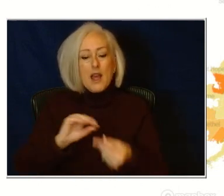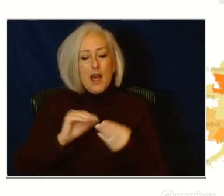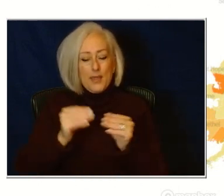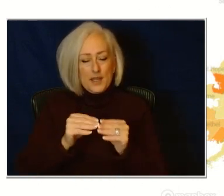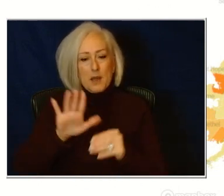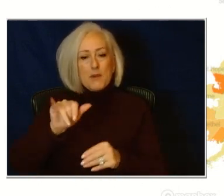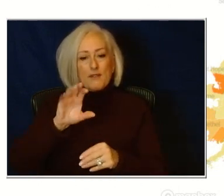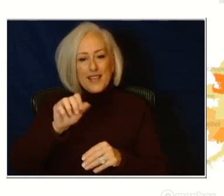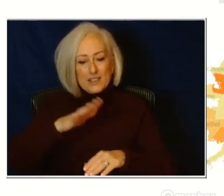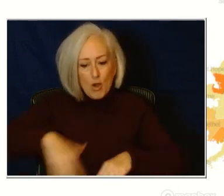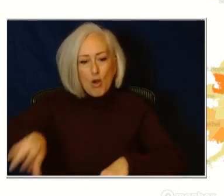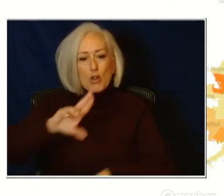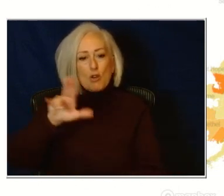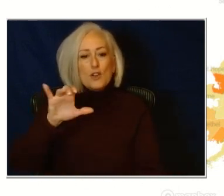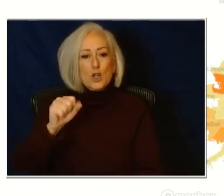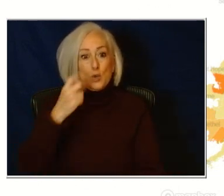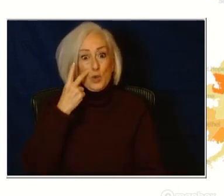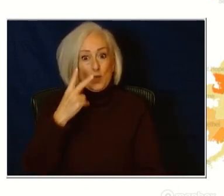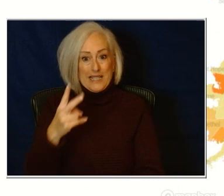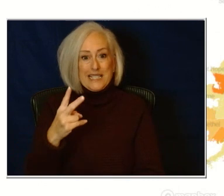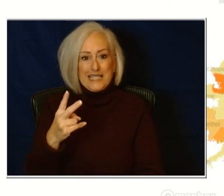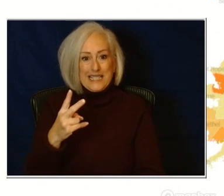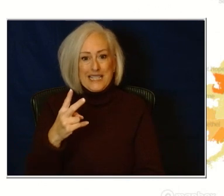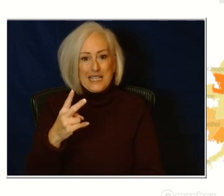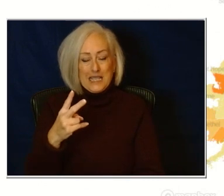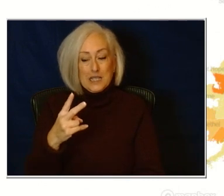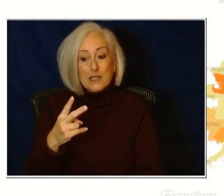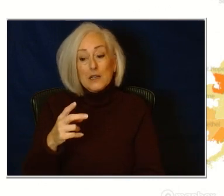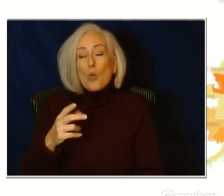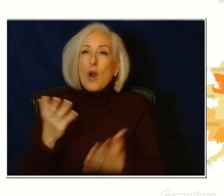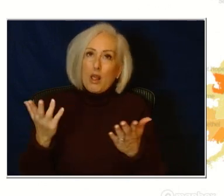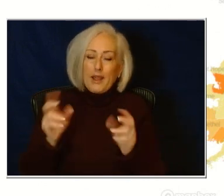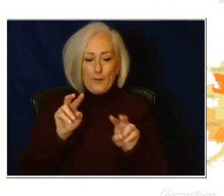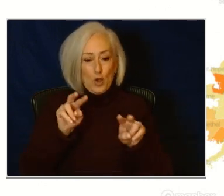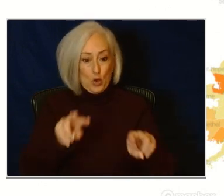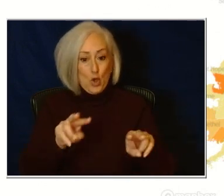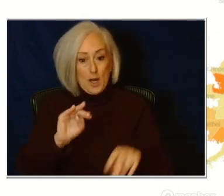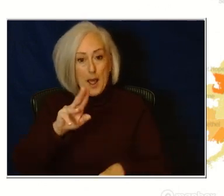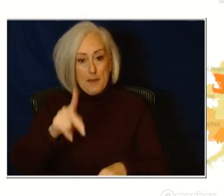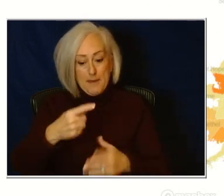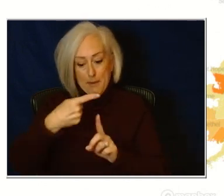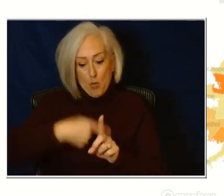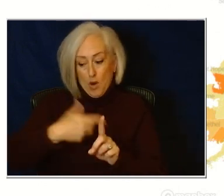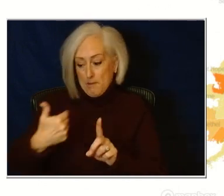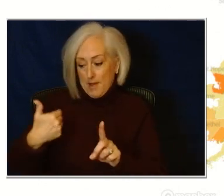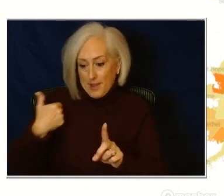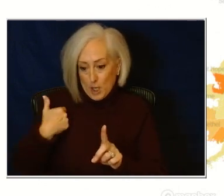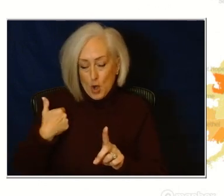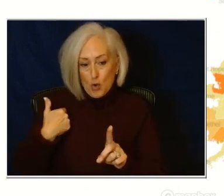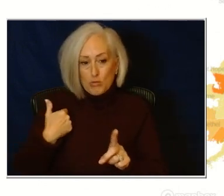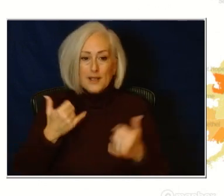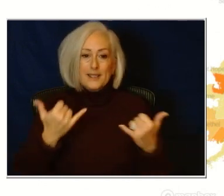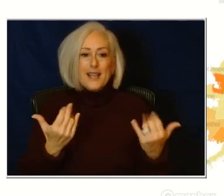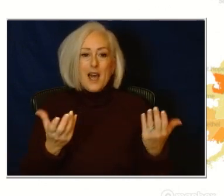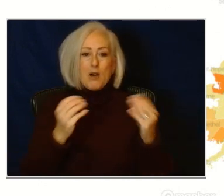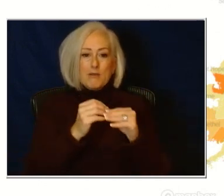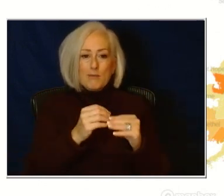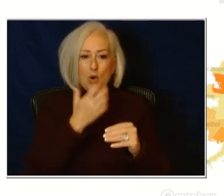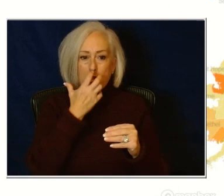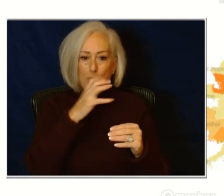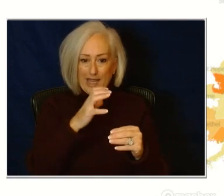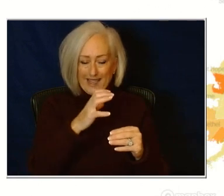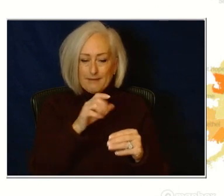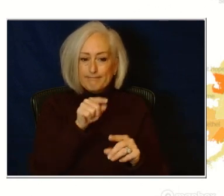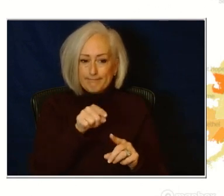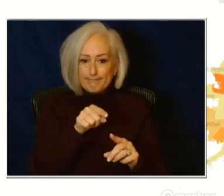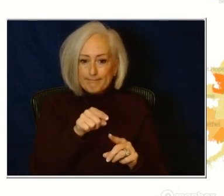it on the map. If you think about a map like a month ago, how different this map looks today. So clearly a rise. We heard Dr. Greg Poland talk a little bit